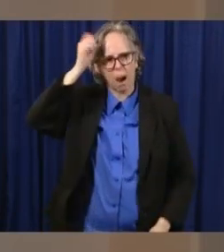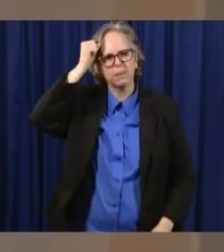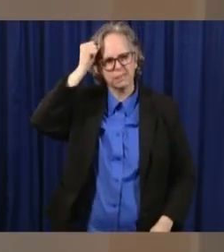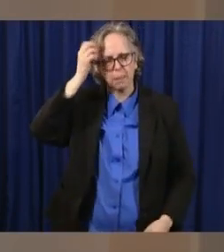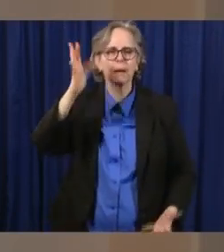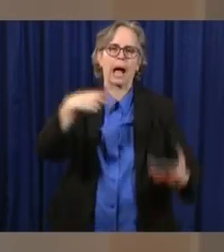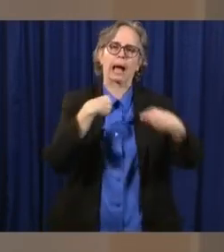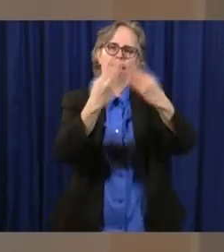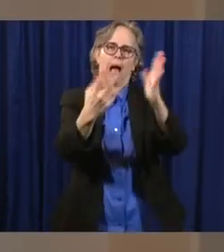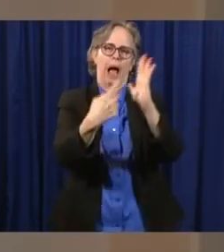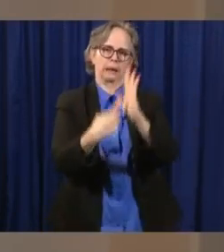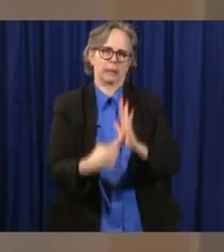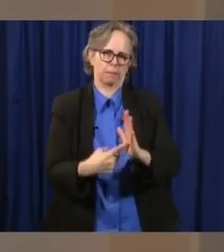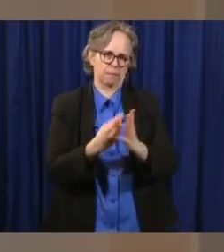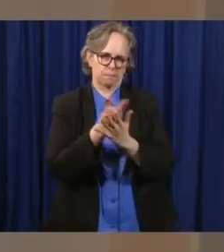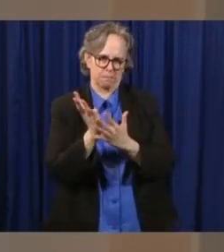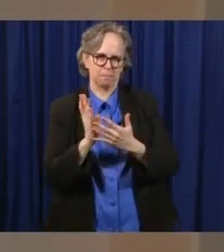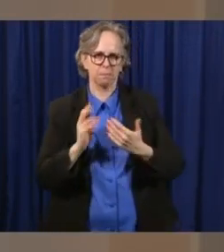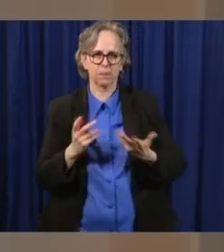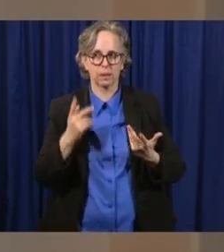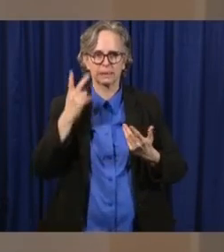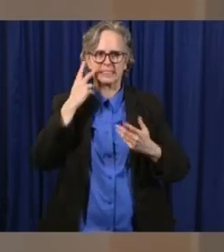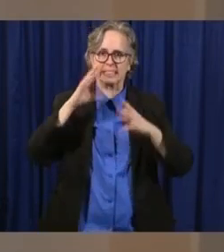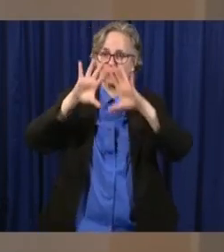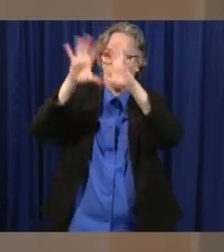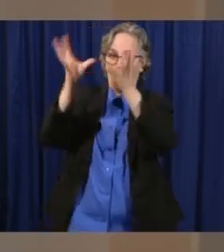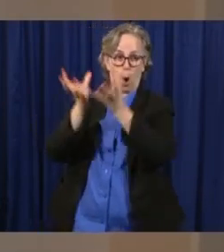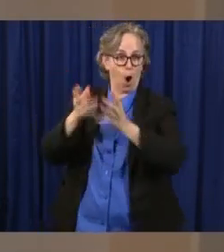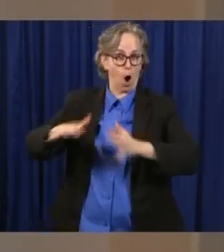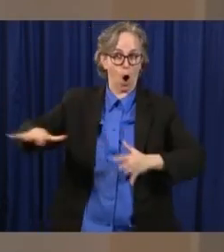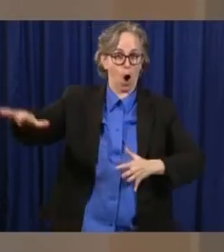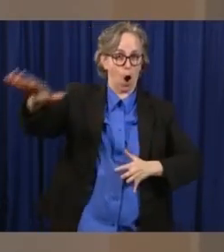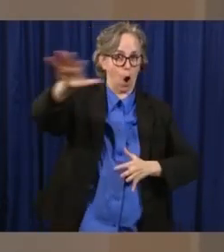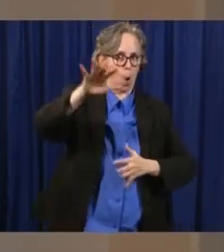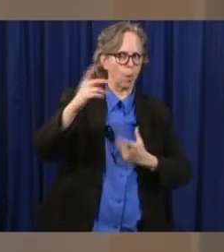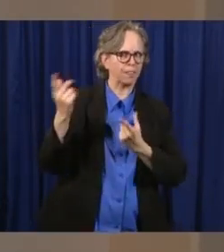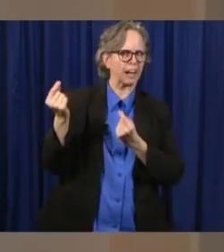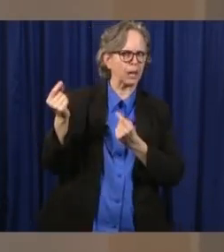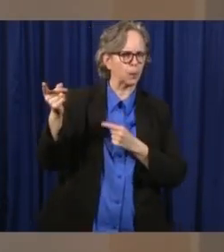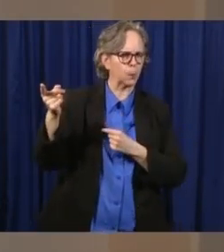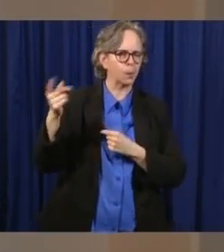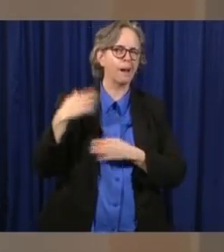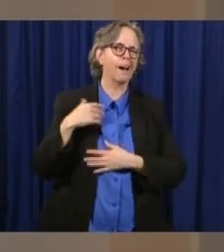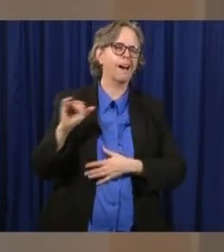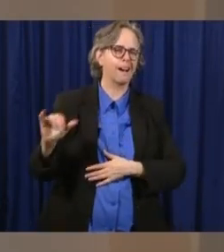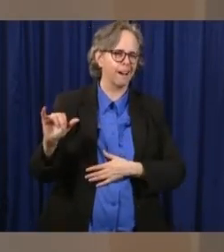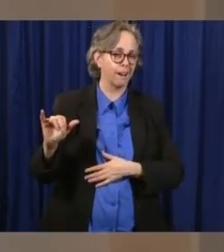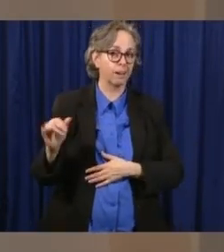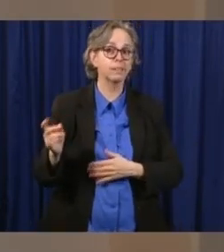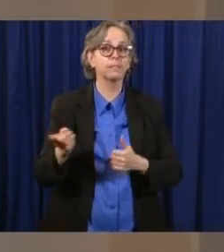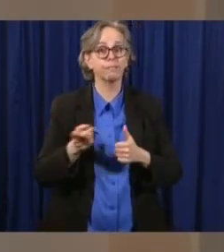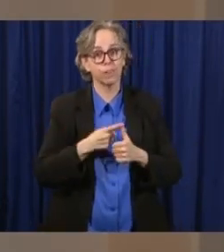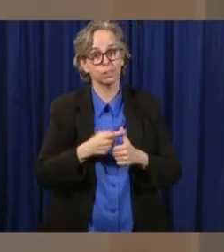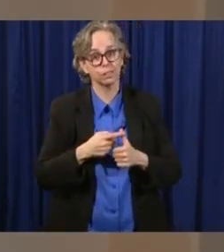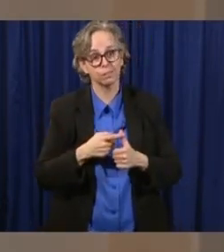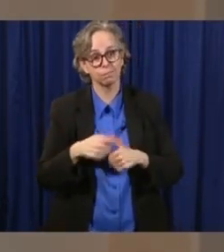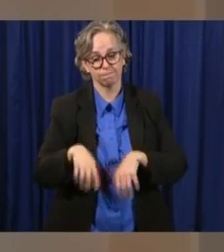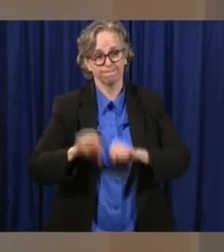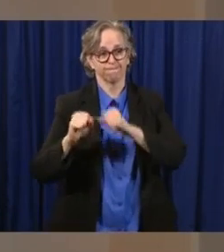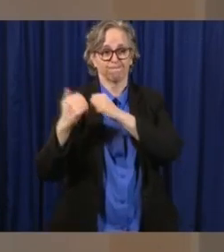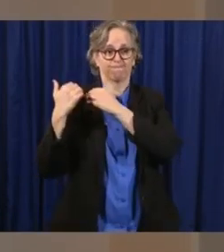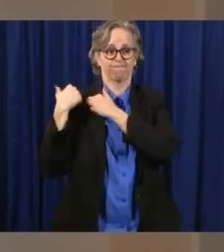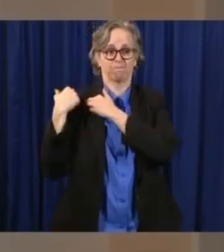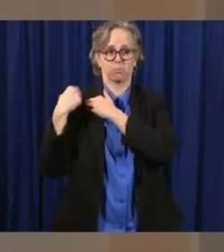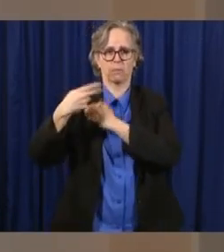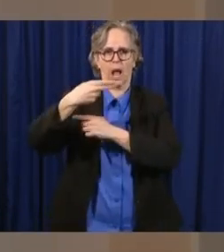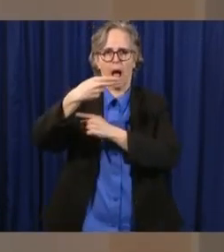been deployed around the world and that people who are working on this are going to suggest. First of all, the emphasis on hygiene, even when